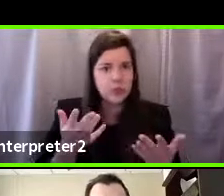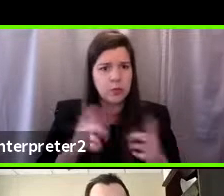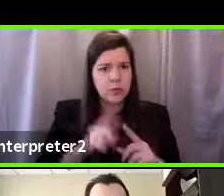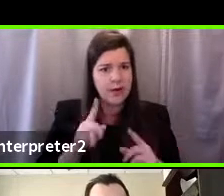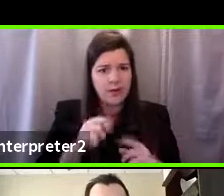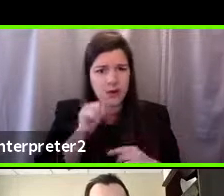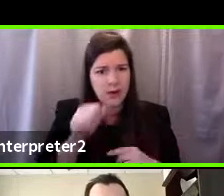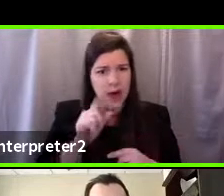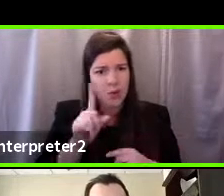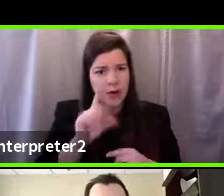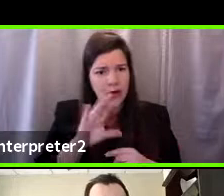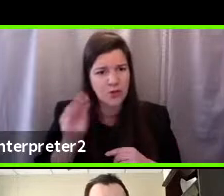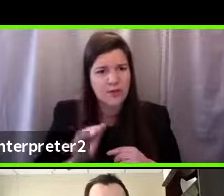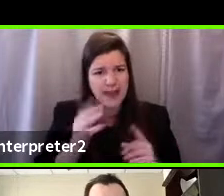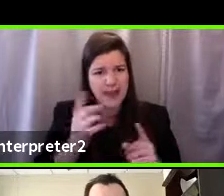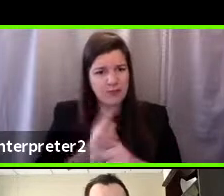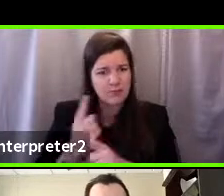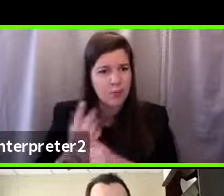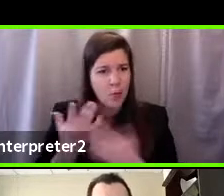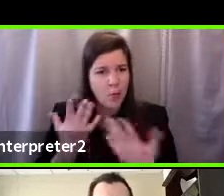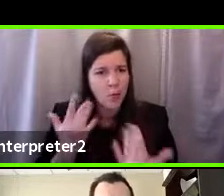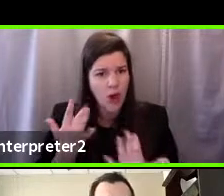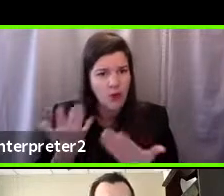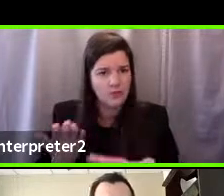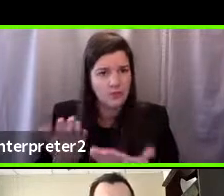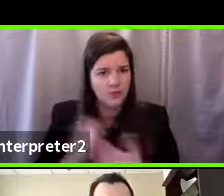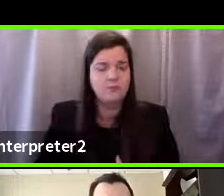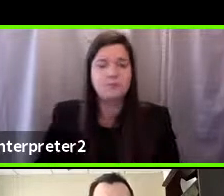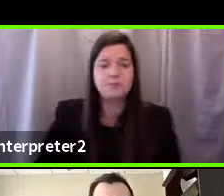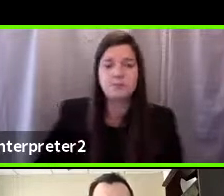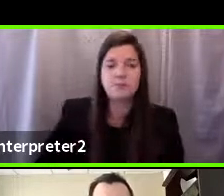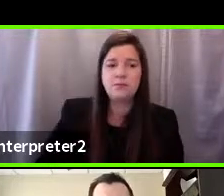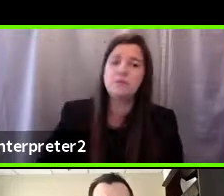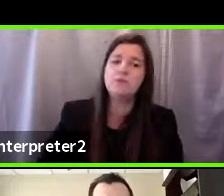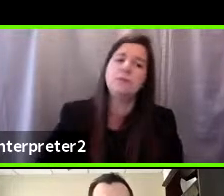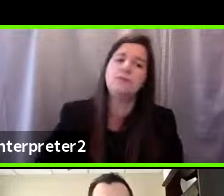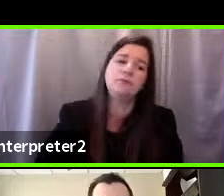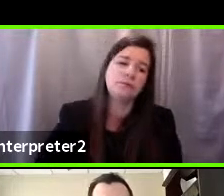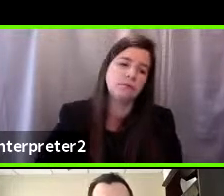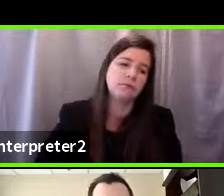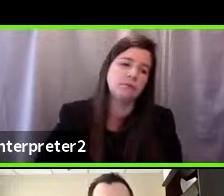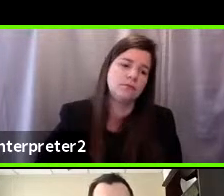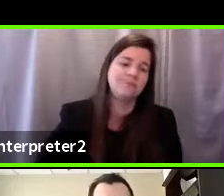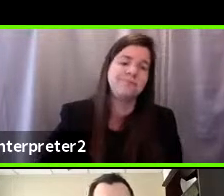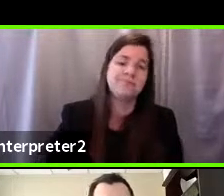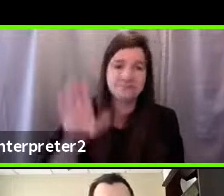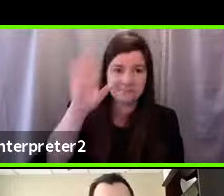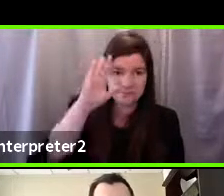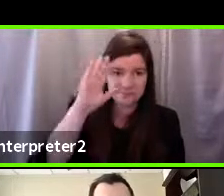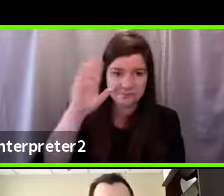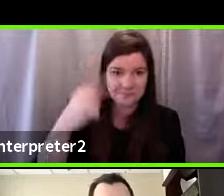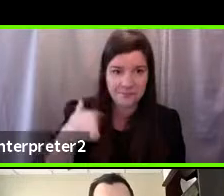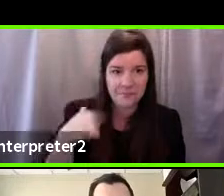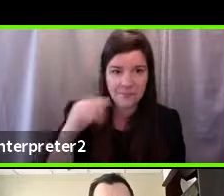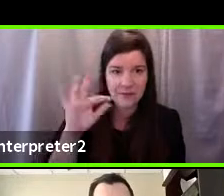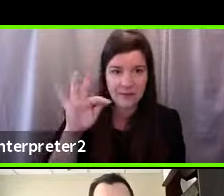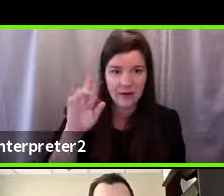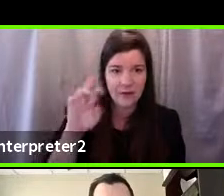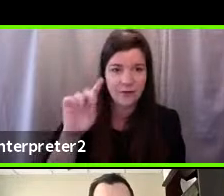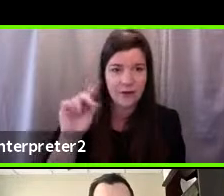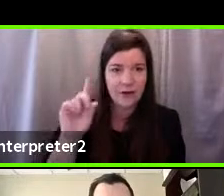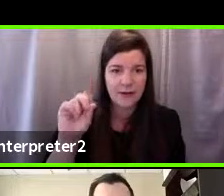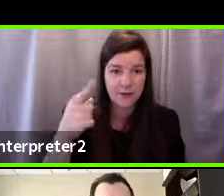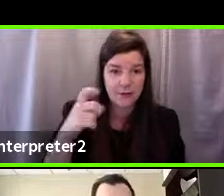Yes. I think I'll defer to Mr. Doggett. Yes, hi, thank you. I am Fred Doggett. I'm the Inspector General. I'm assuming you can see and hear